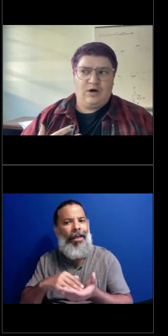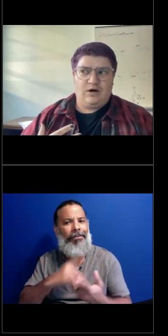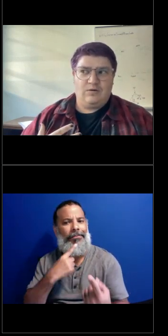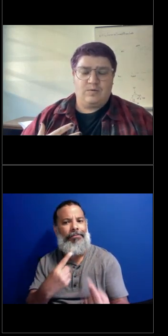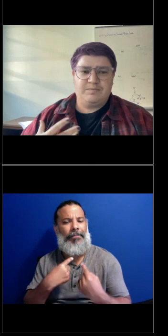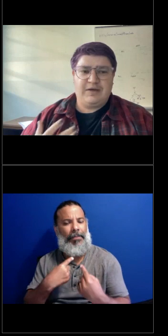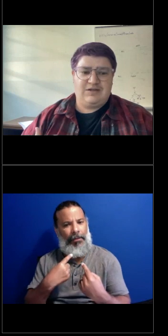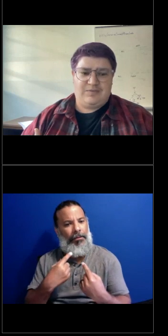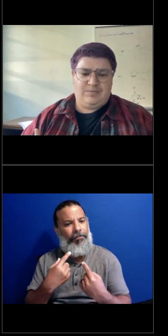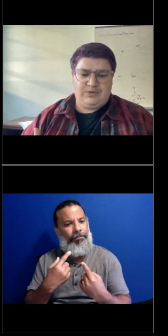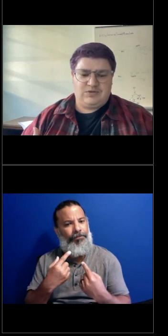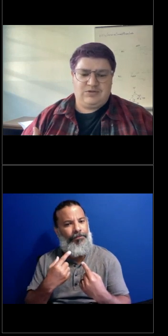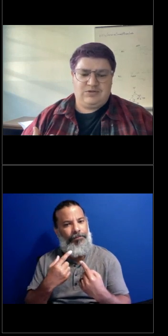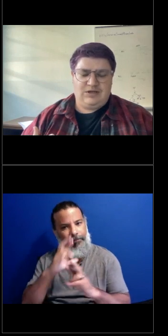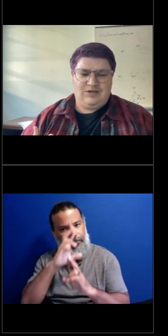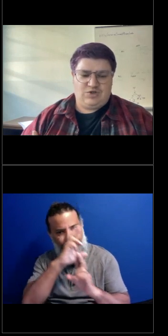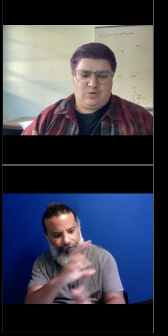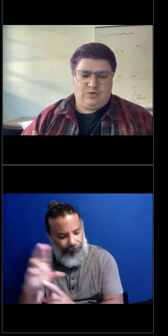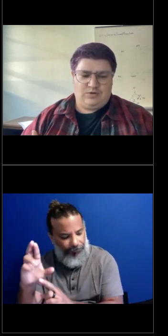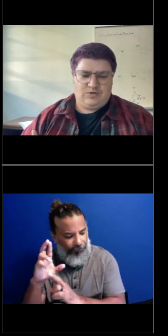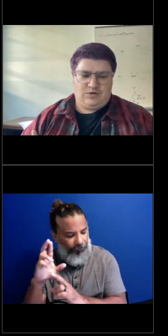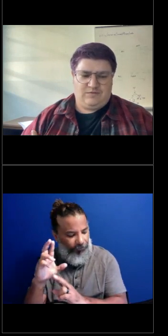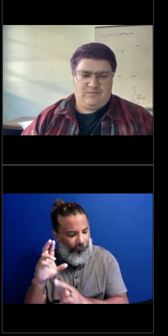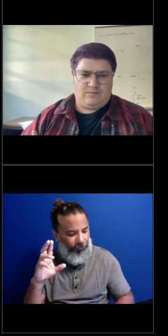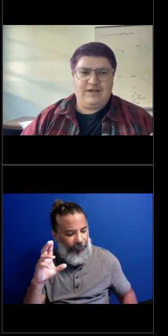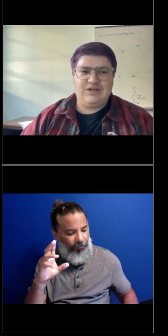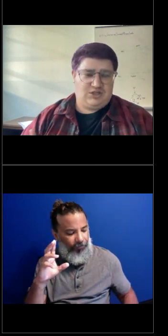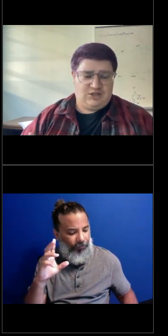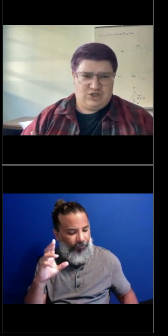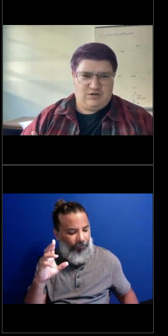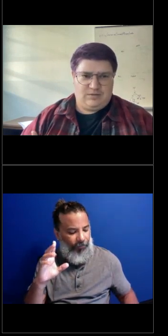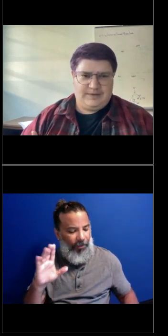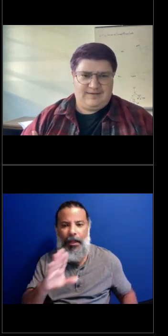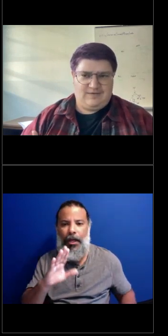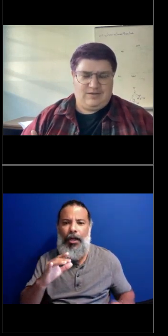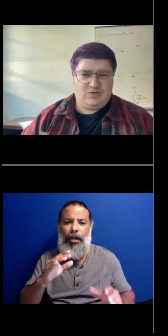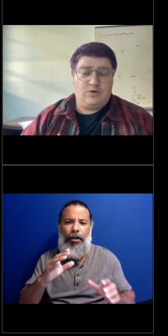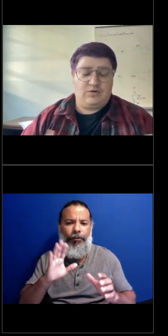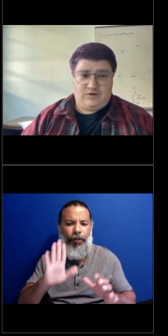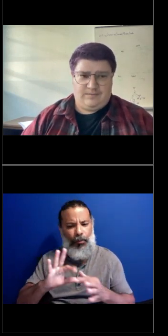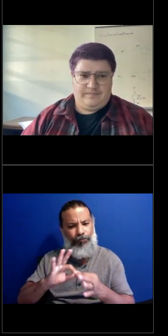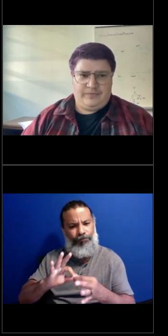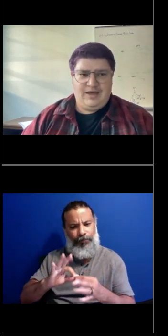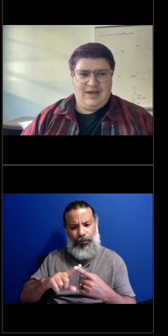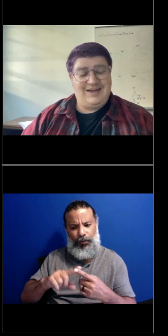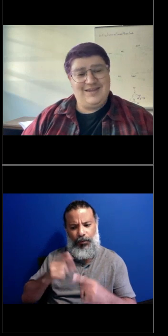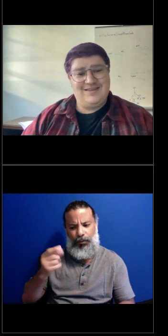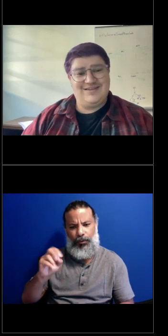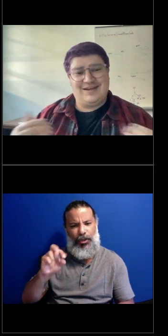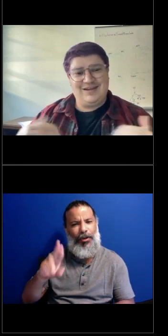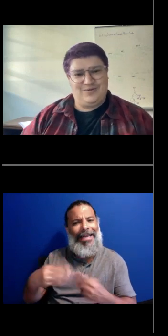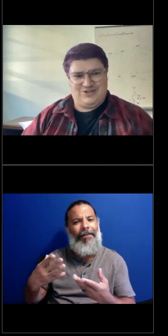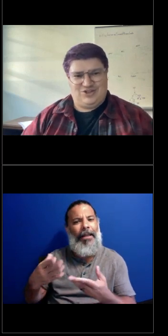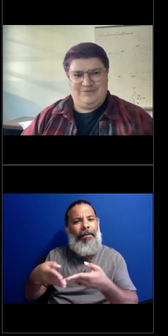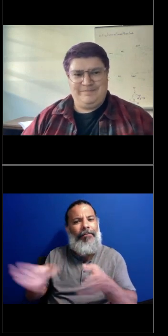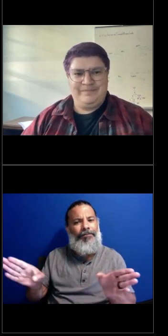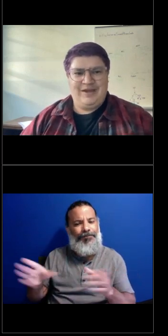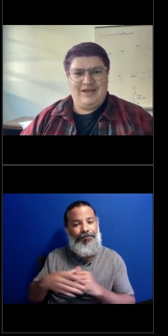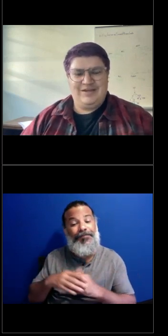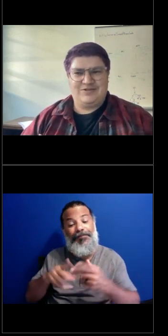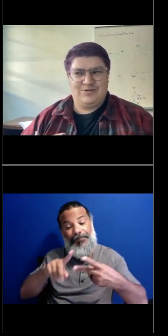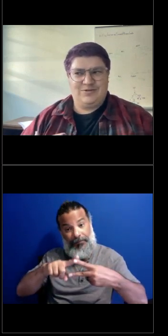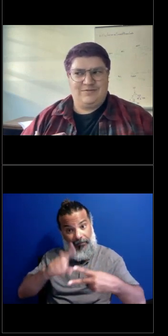you are respecting people's individual sort of relation to gender by giving them total freedom. And then the second